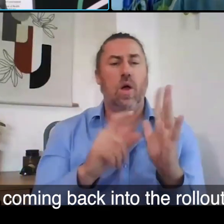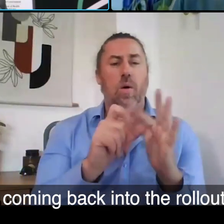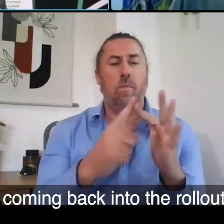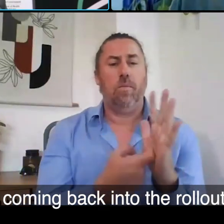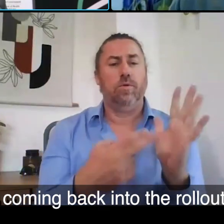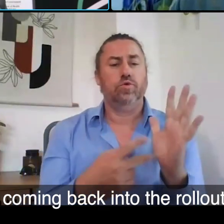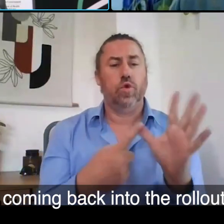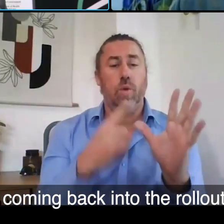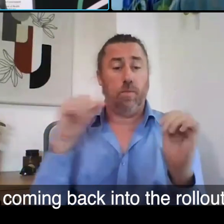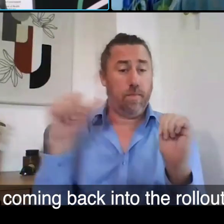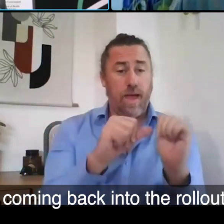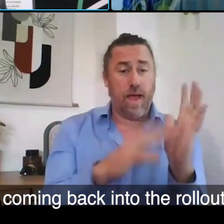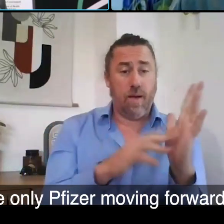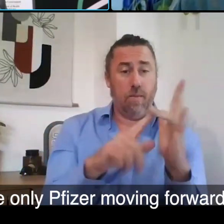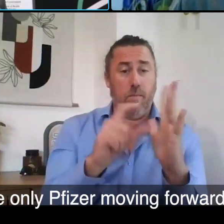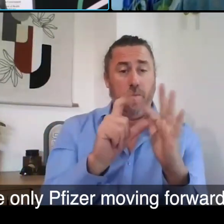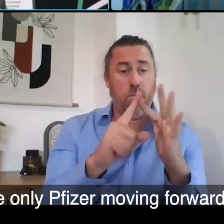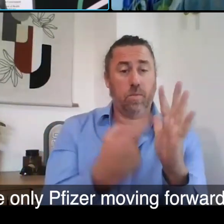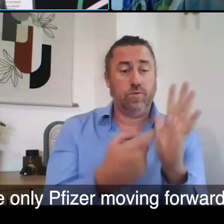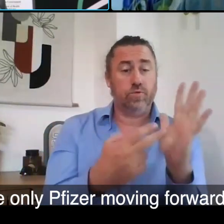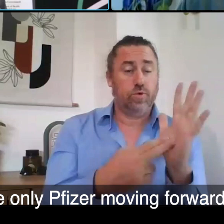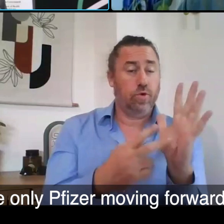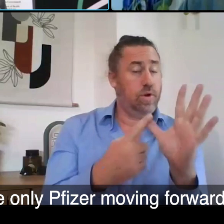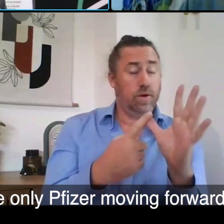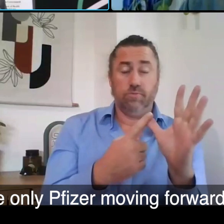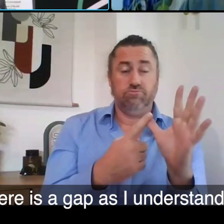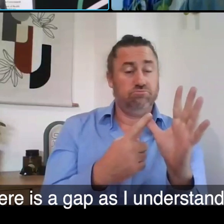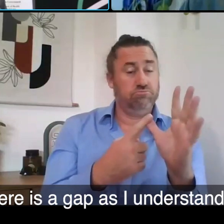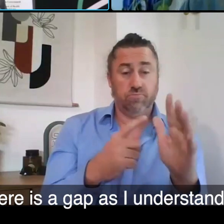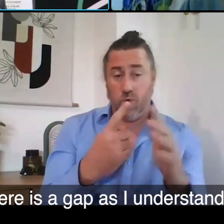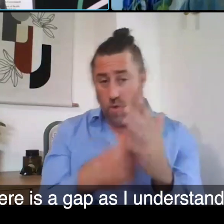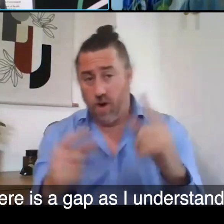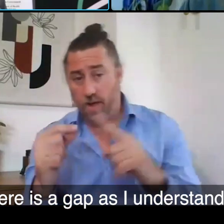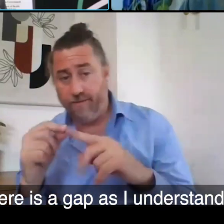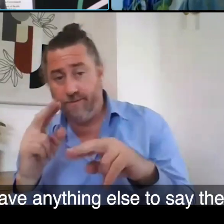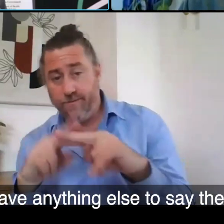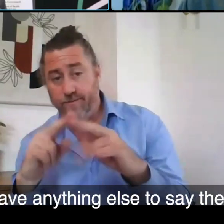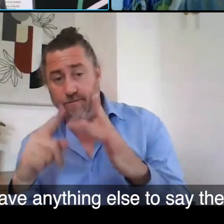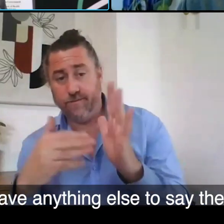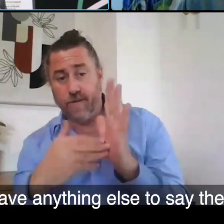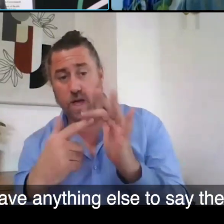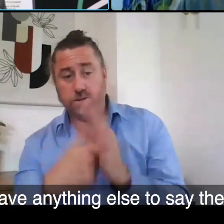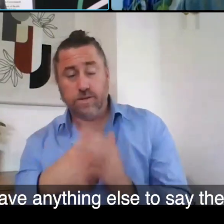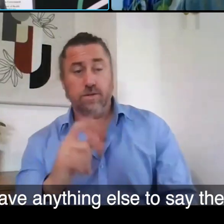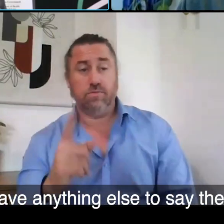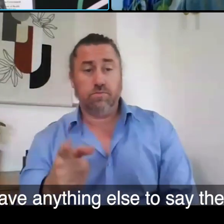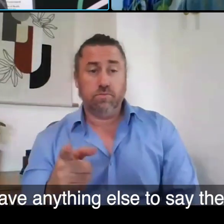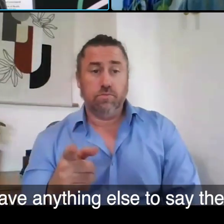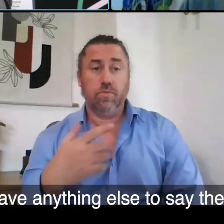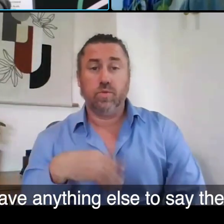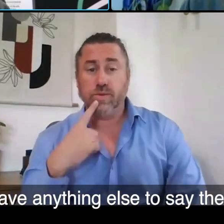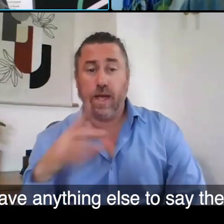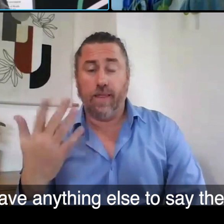back into the rollout, or will it be only Pfizer moving forward? There is a gap, as I understand it. Do you have anything else to say there,